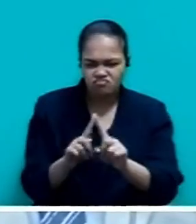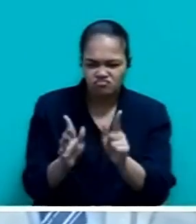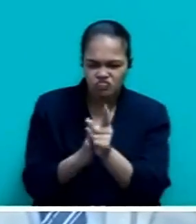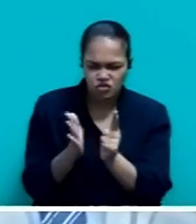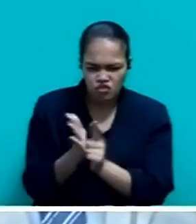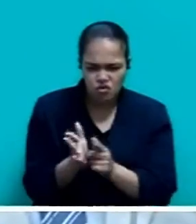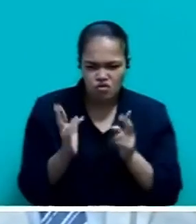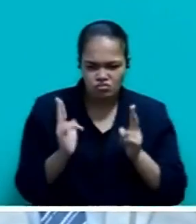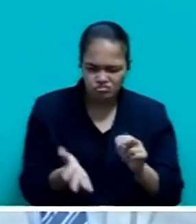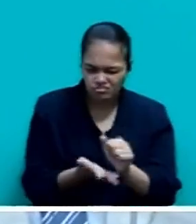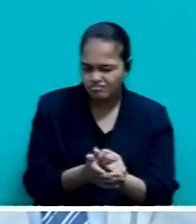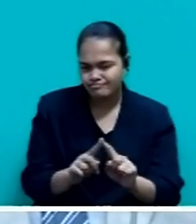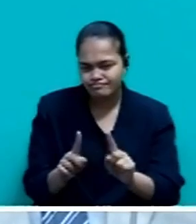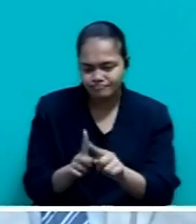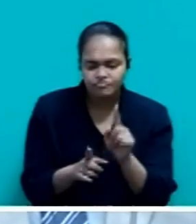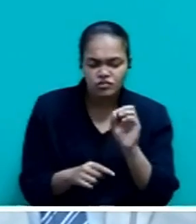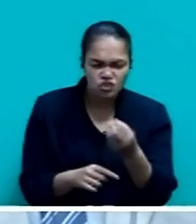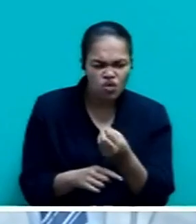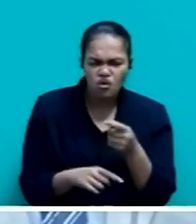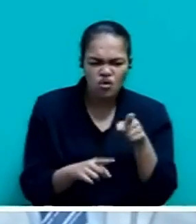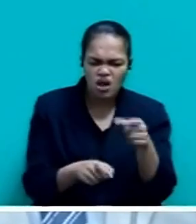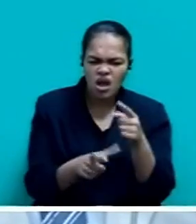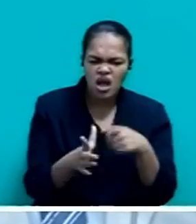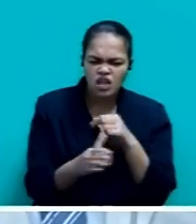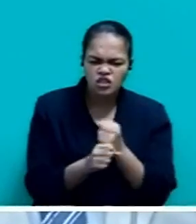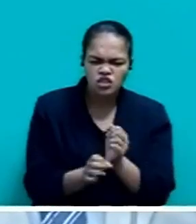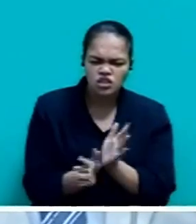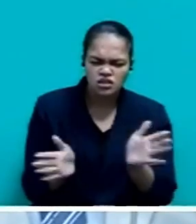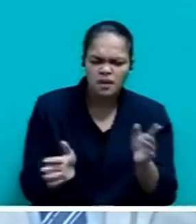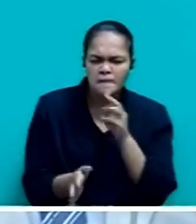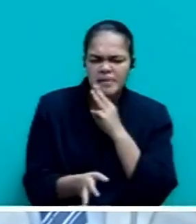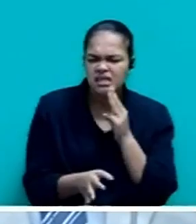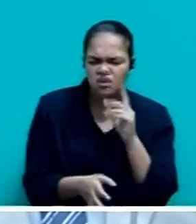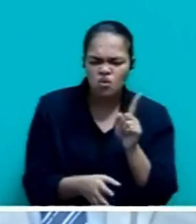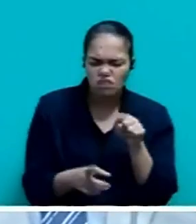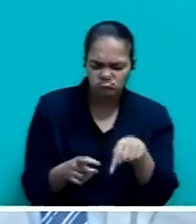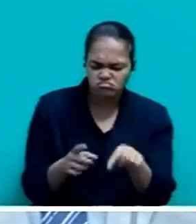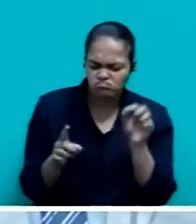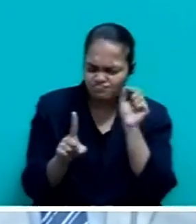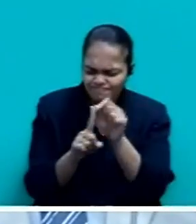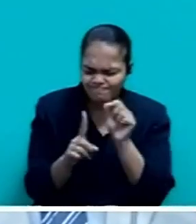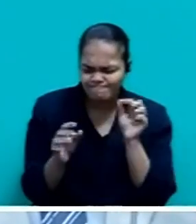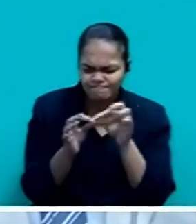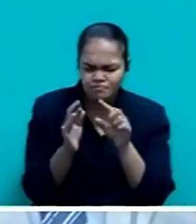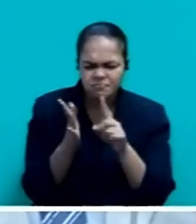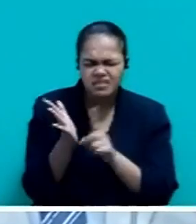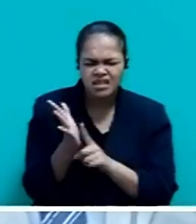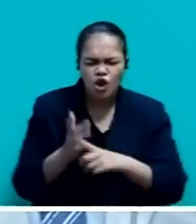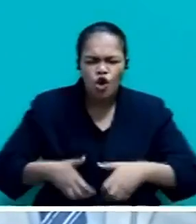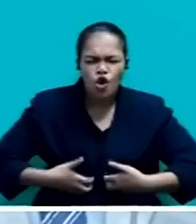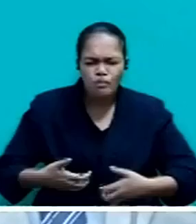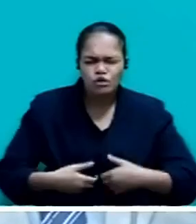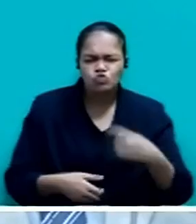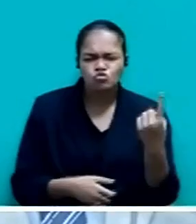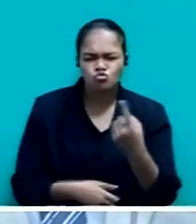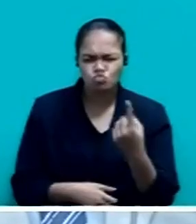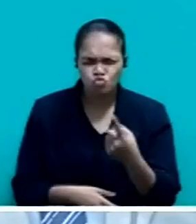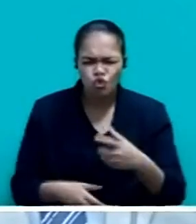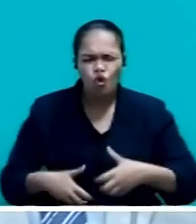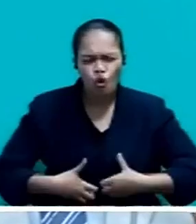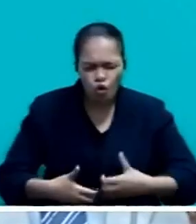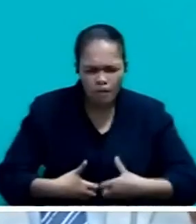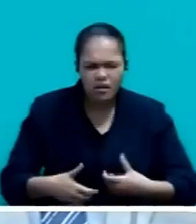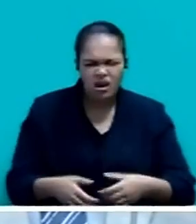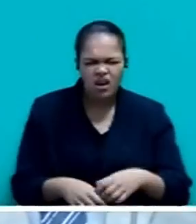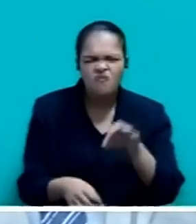the Attorney General is missing, that this particular bill came from complaints by women that complain on the